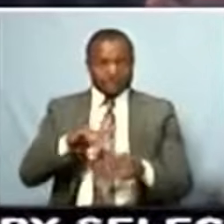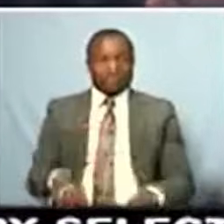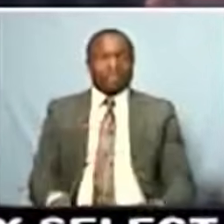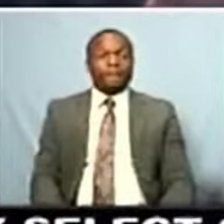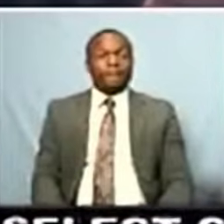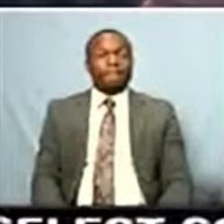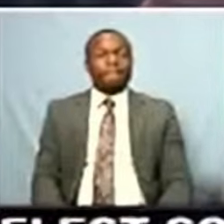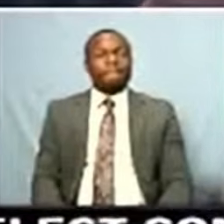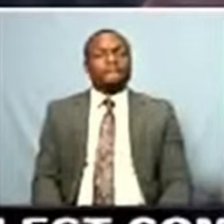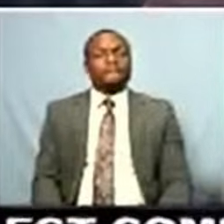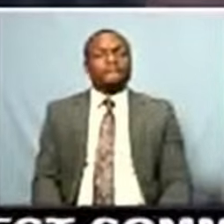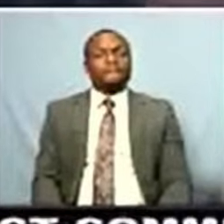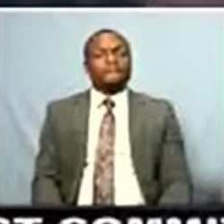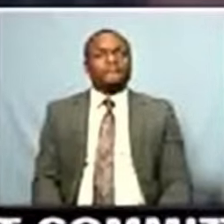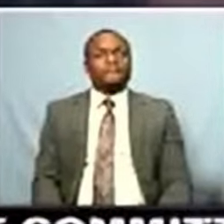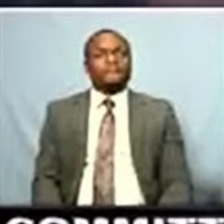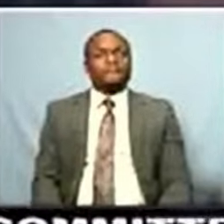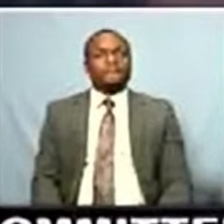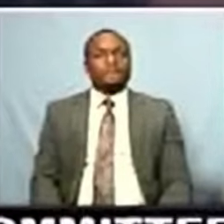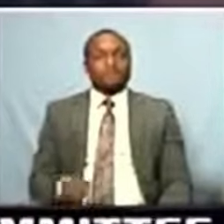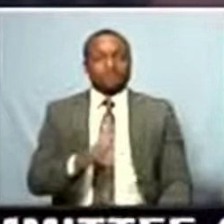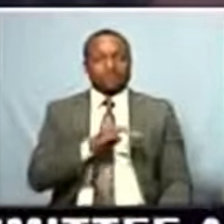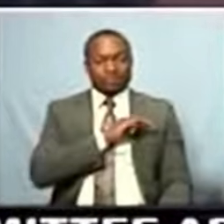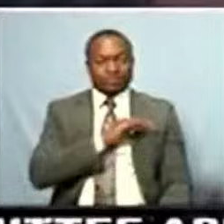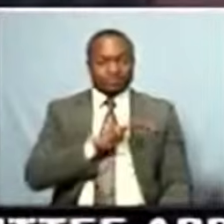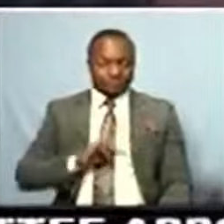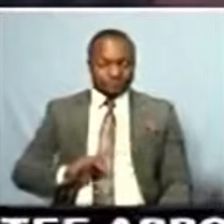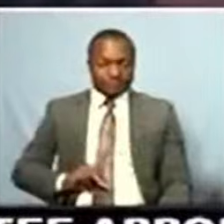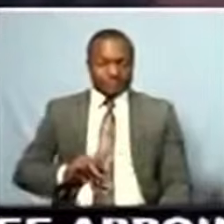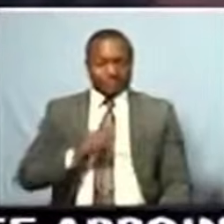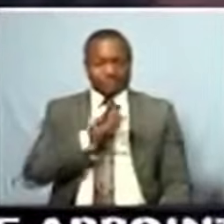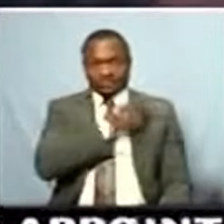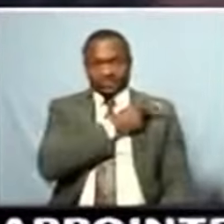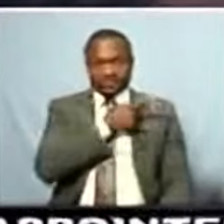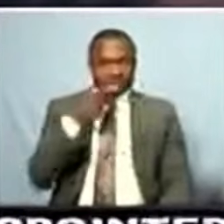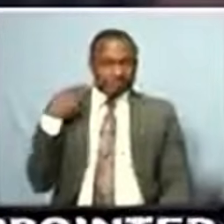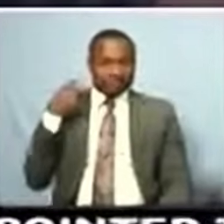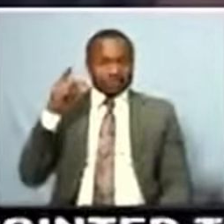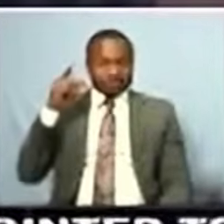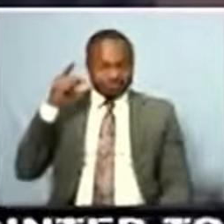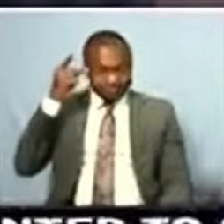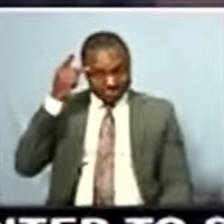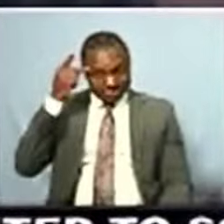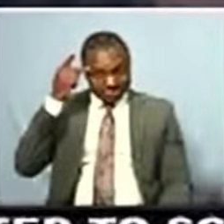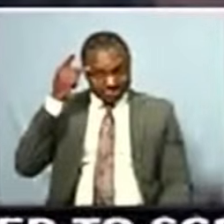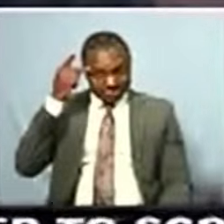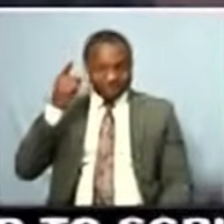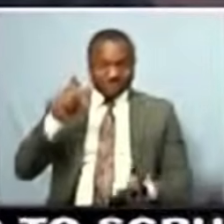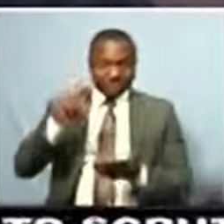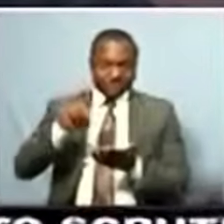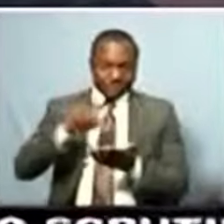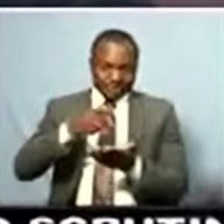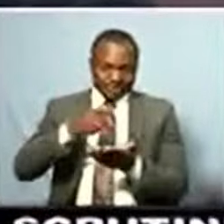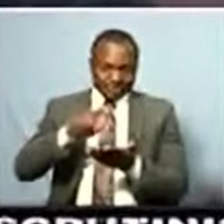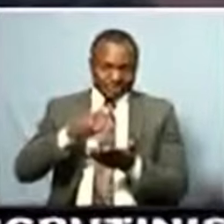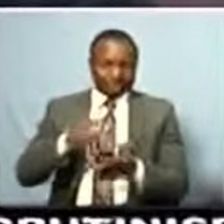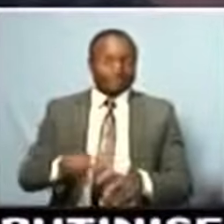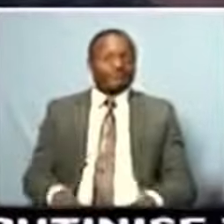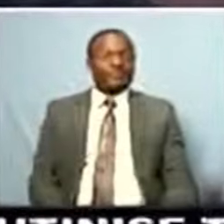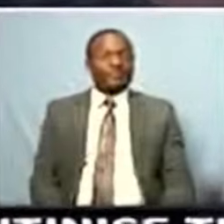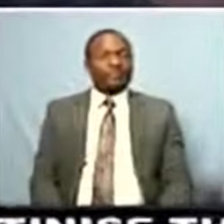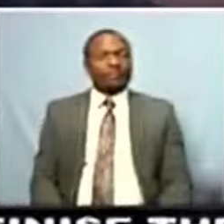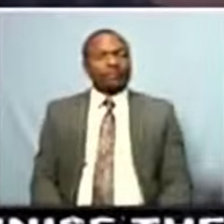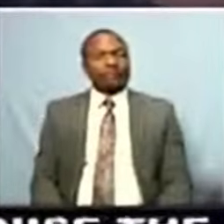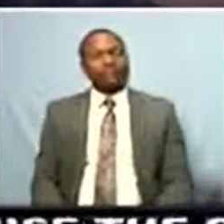a member of Parliament by a political by a political party.